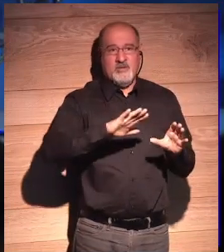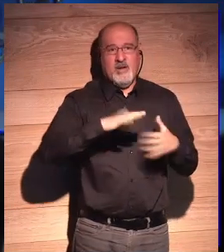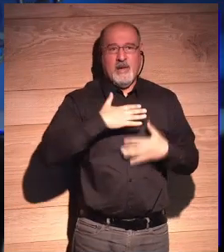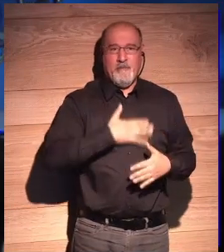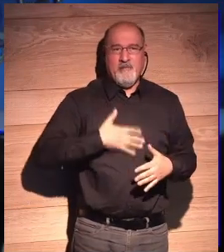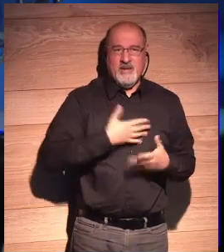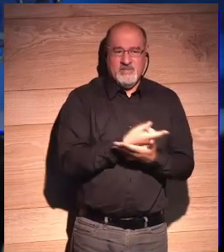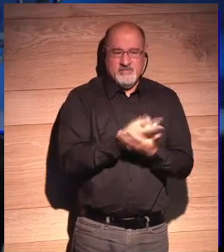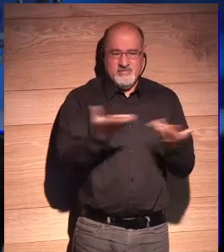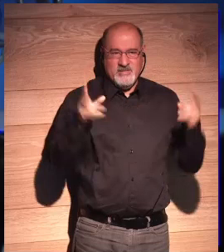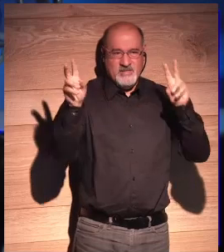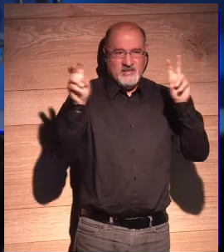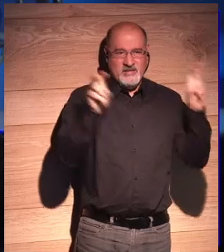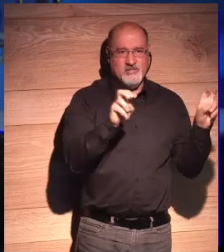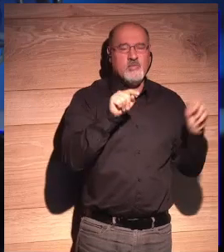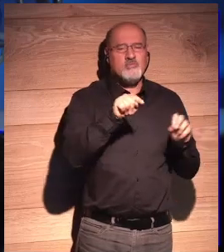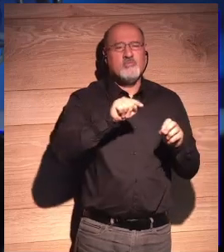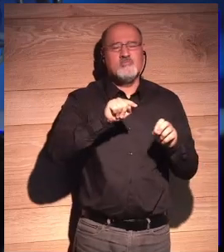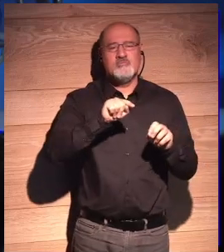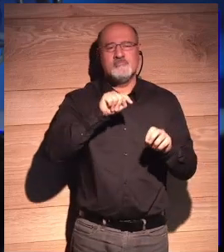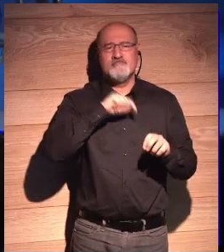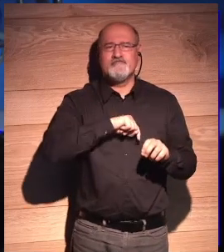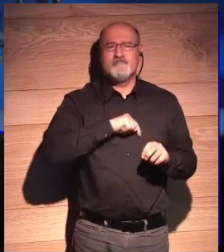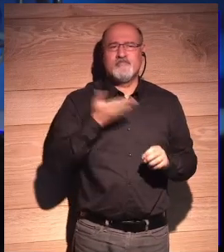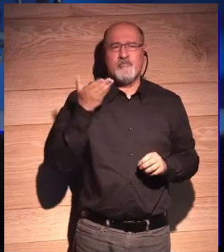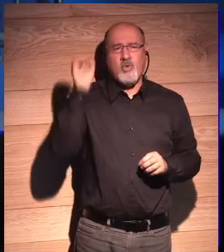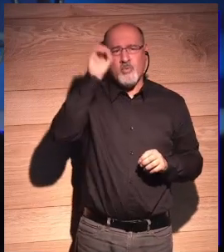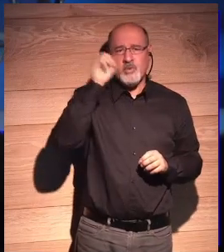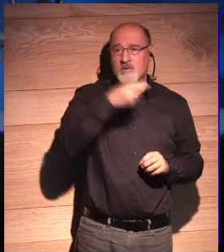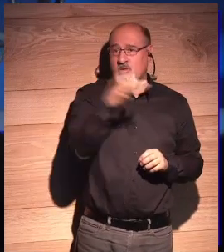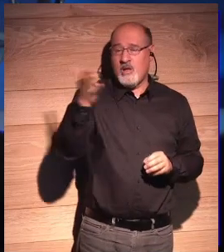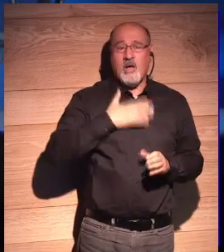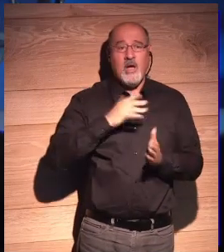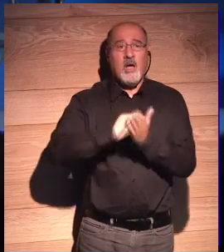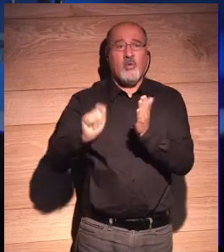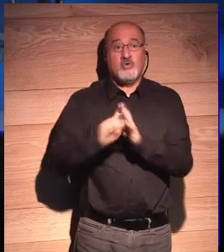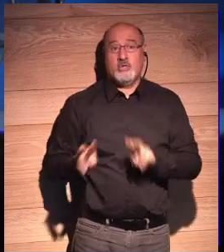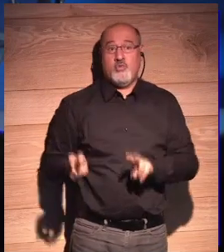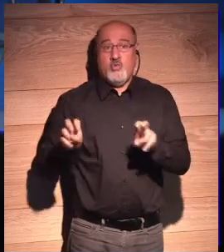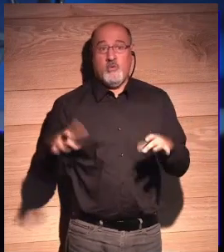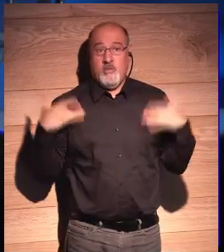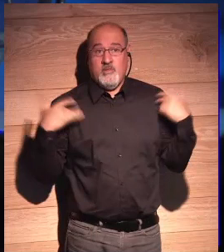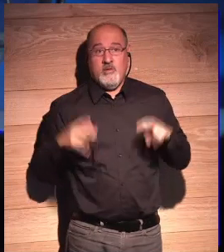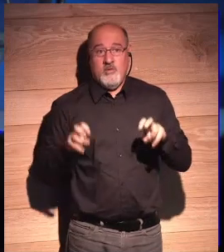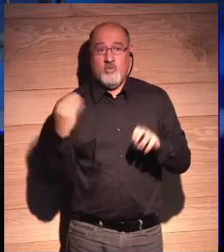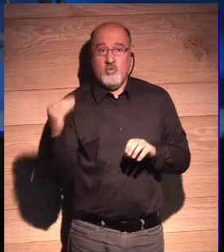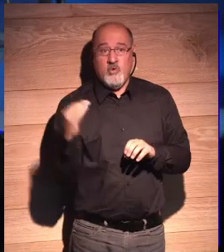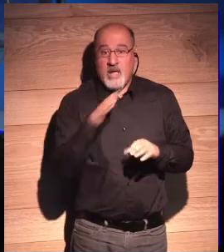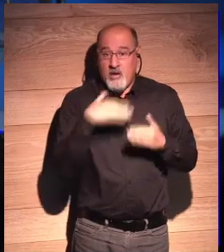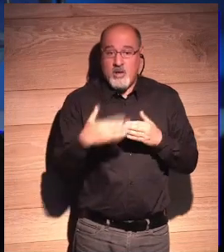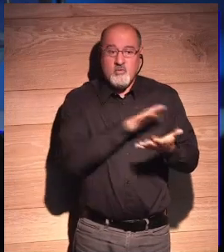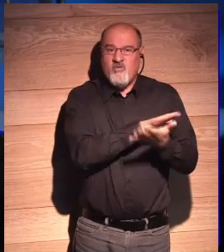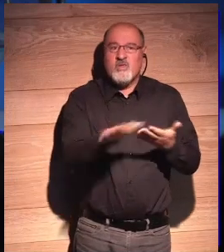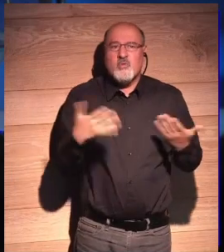us. La influencia. So how do you consider, or how do you assess the influence that you've had from other comic authors